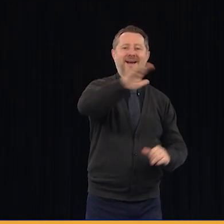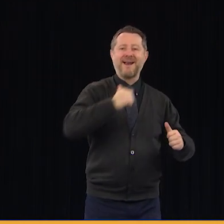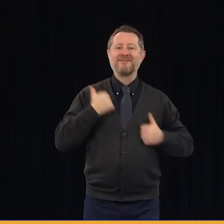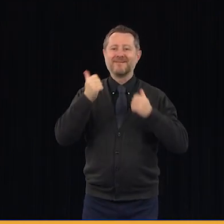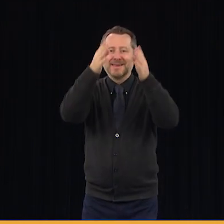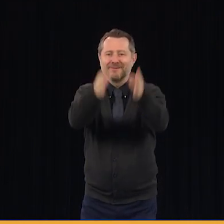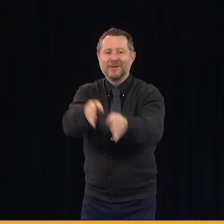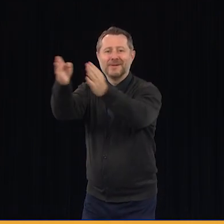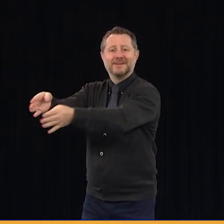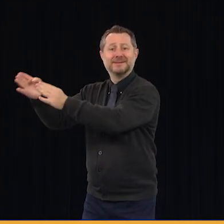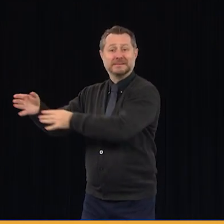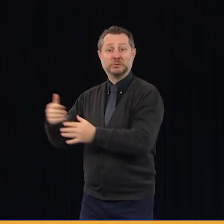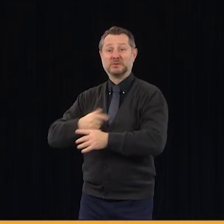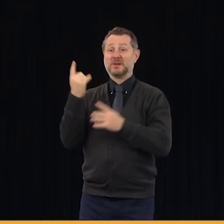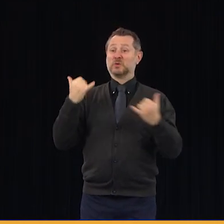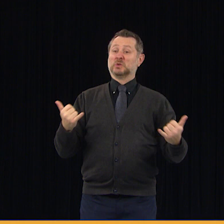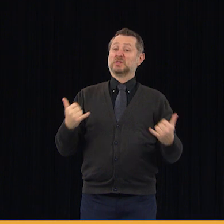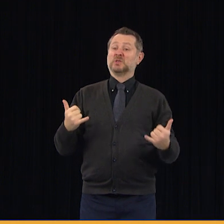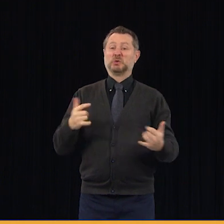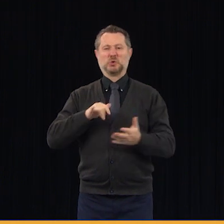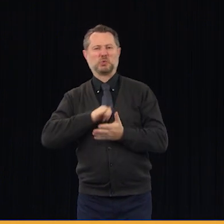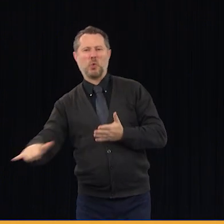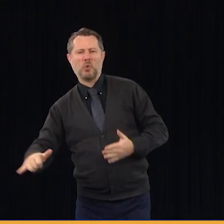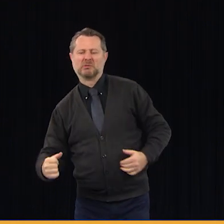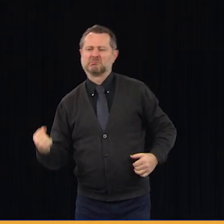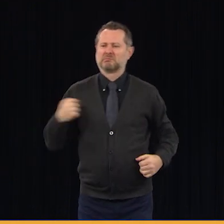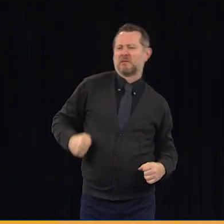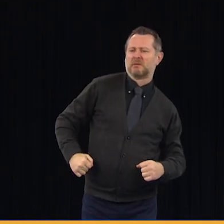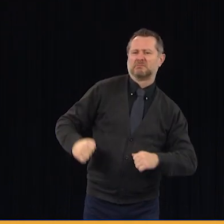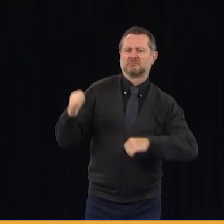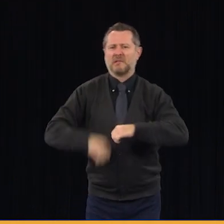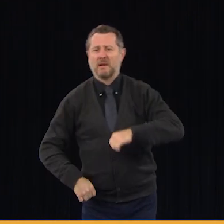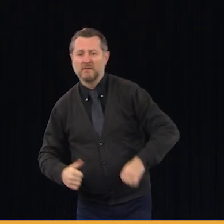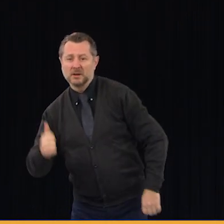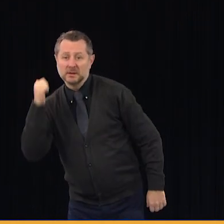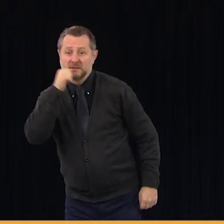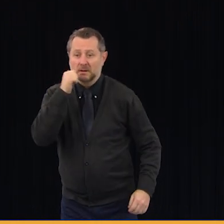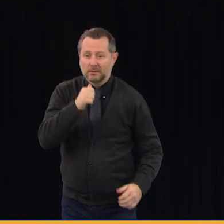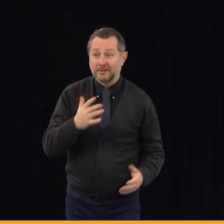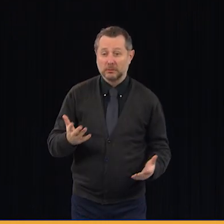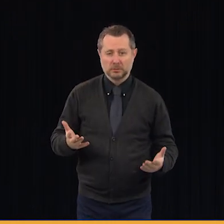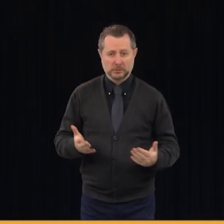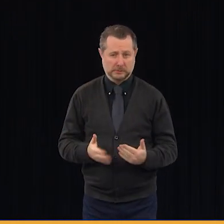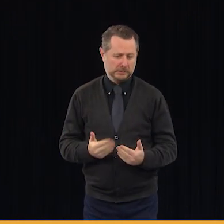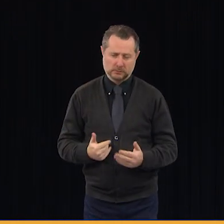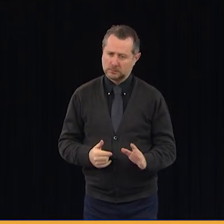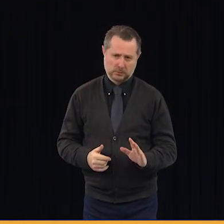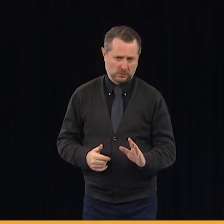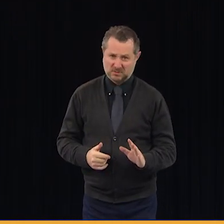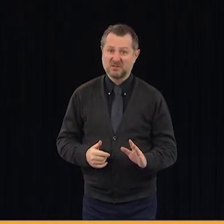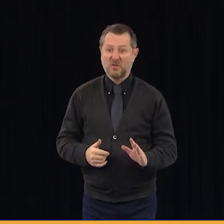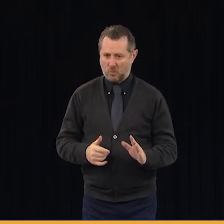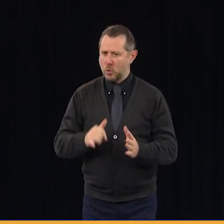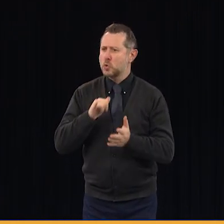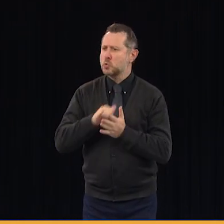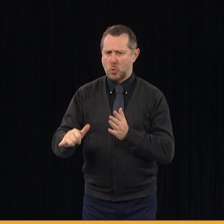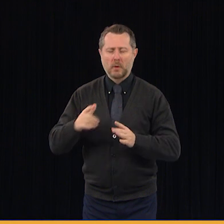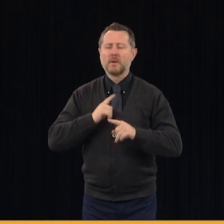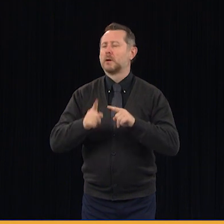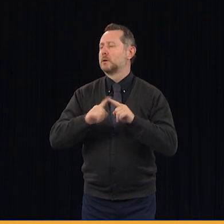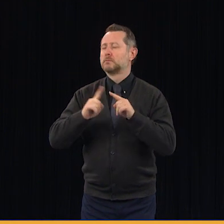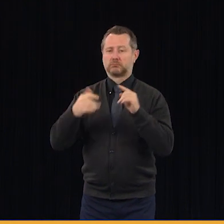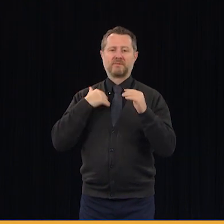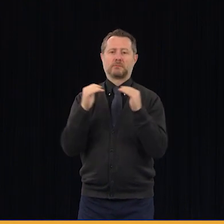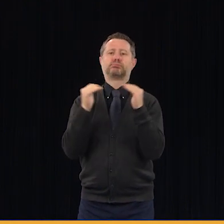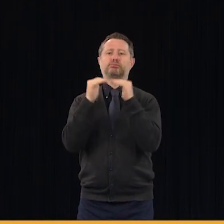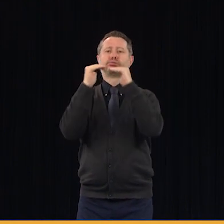expression has been New York tough because every day is tough on many, many levels. I get it. But